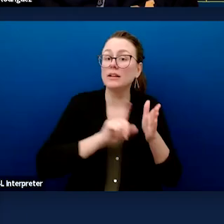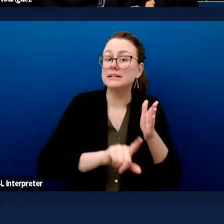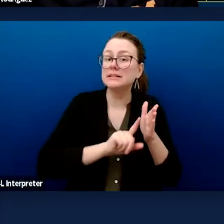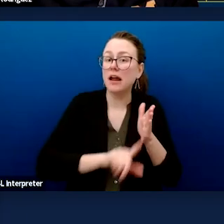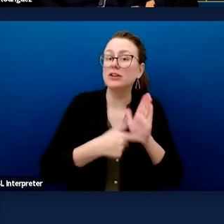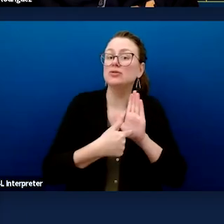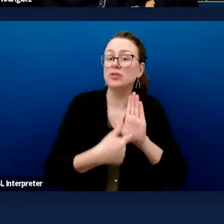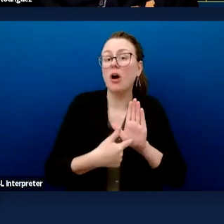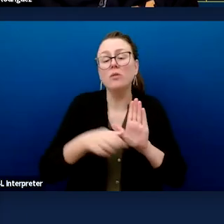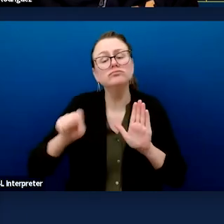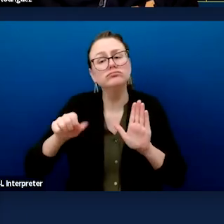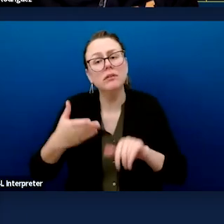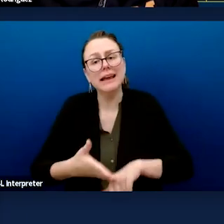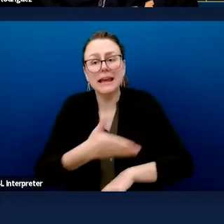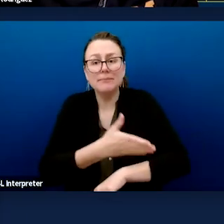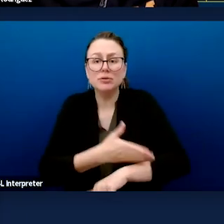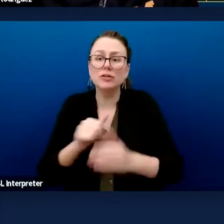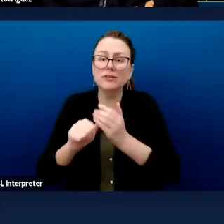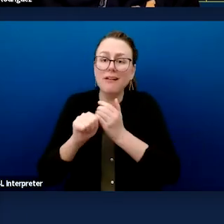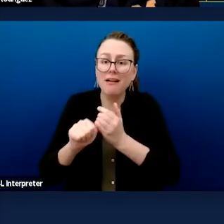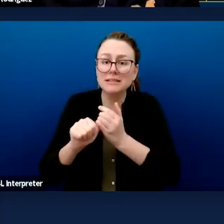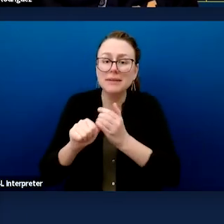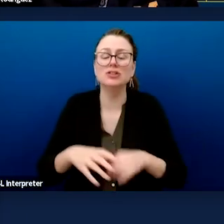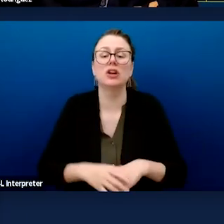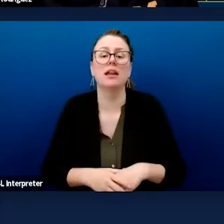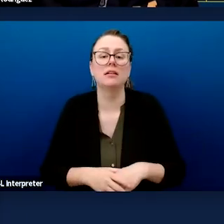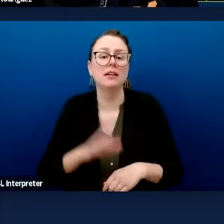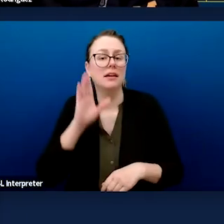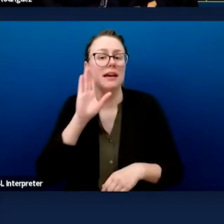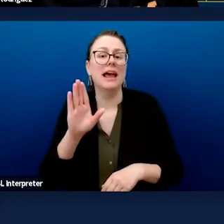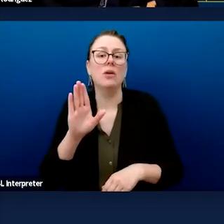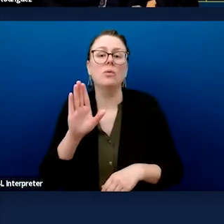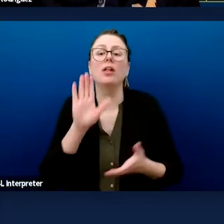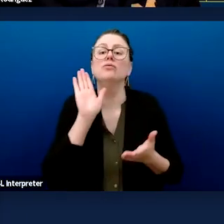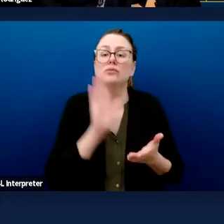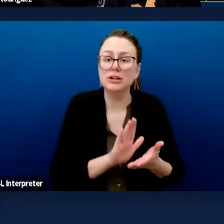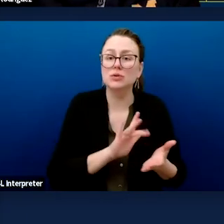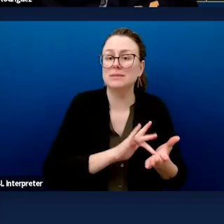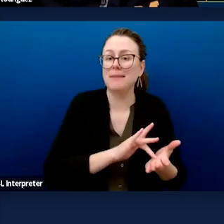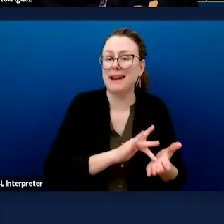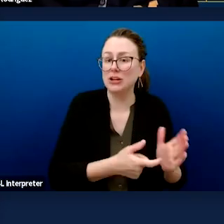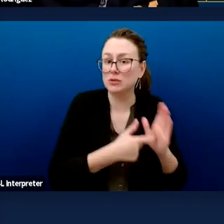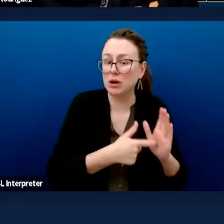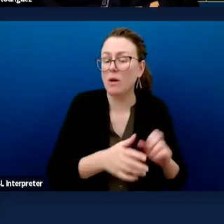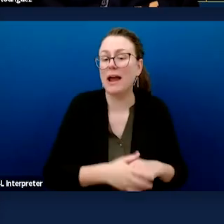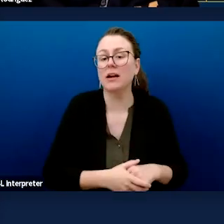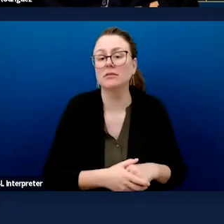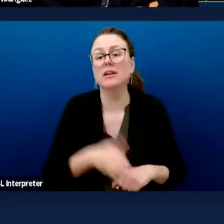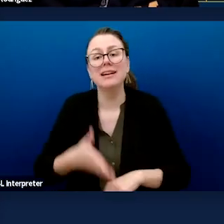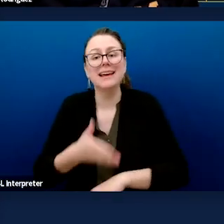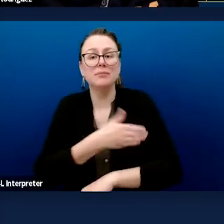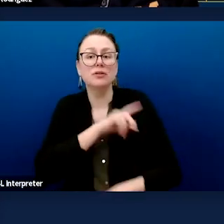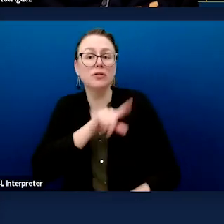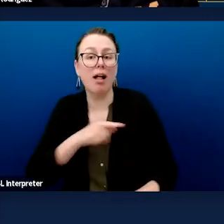does show to improve constipation. It reduces what patients take in terms of medications, and it improves quality of